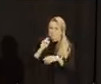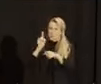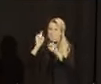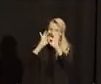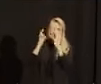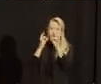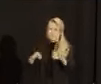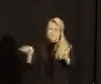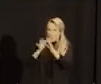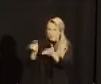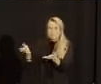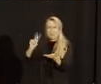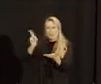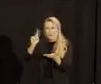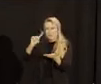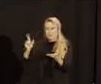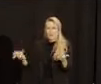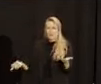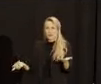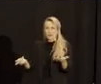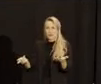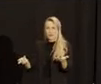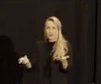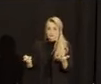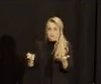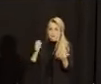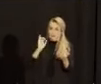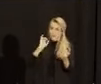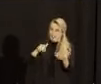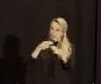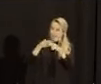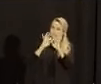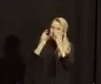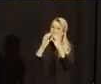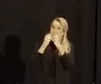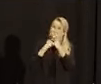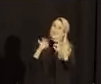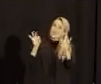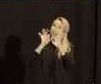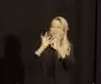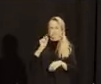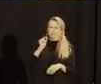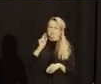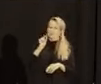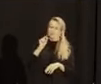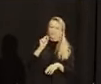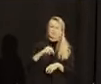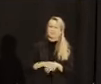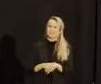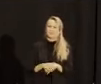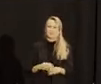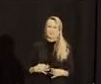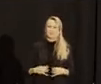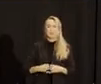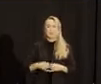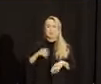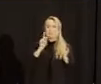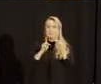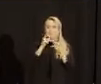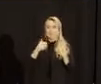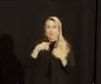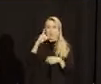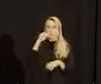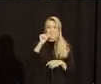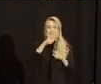values. At least last time I checked, it wasn't family values. You know, we need to actually give people with disabilities the right to